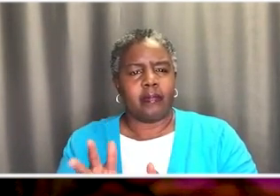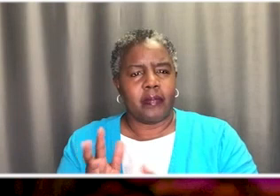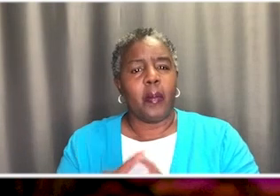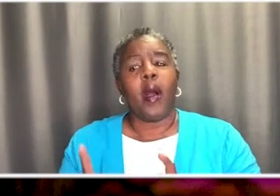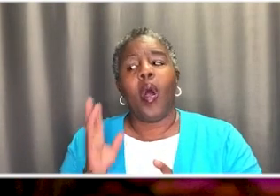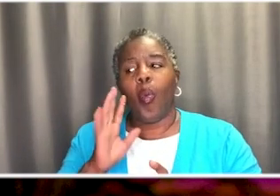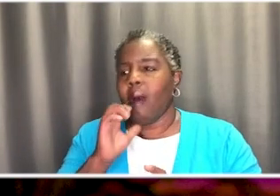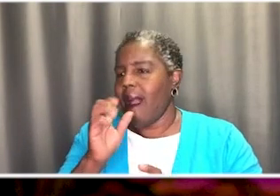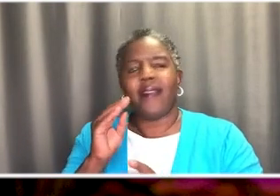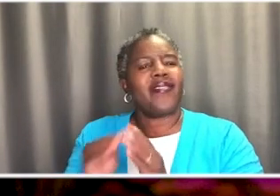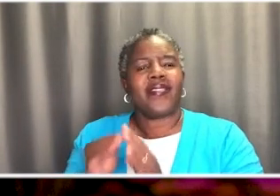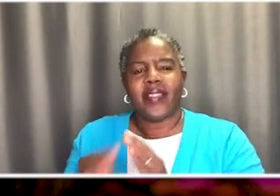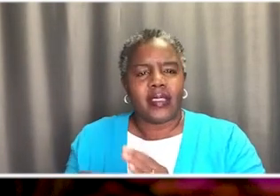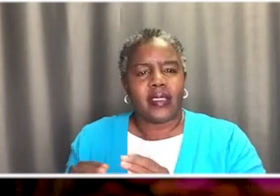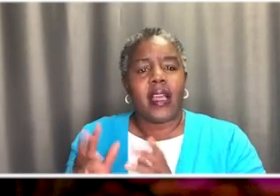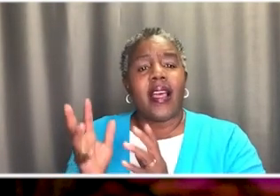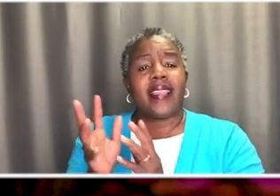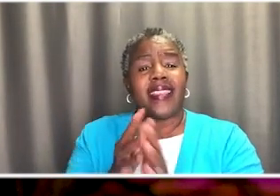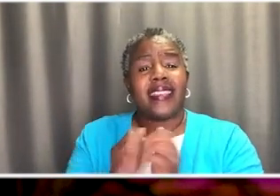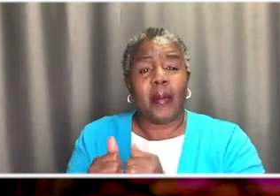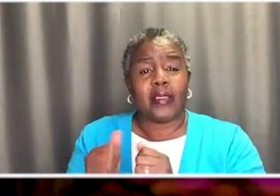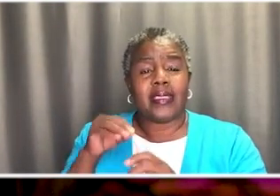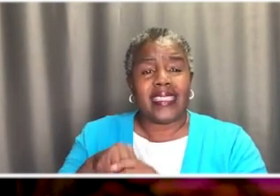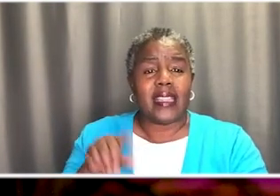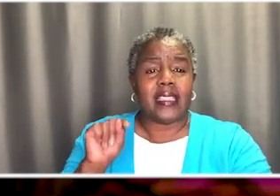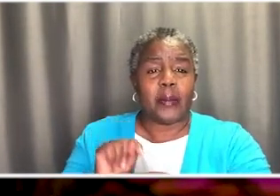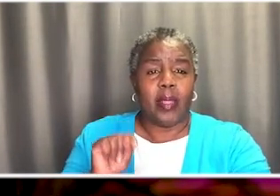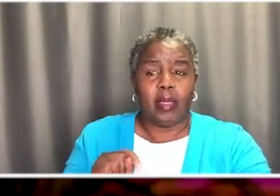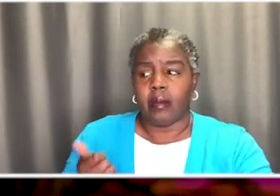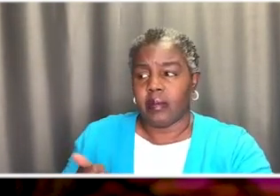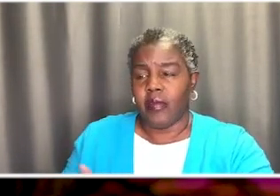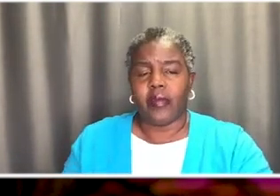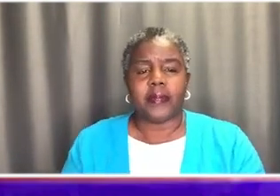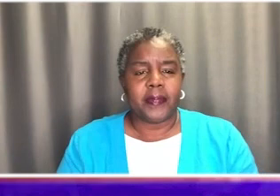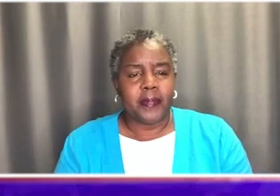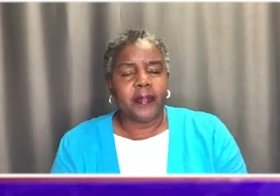would not repair the temple themselves."